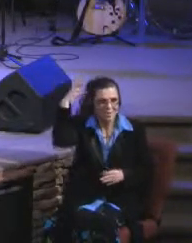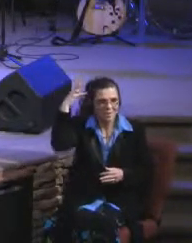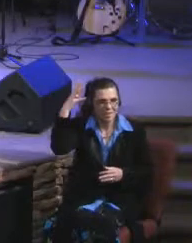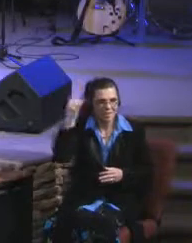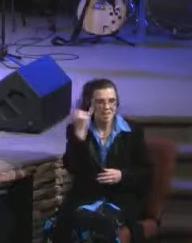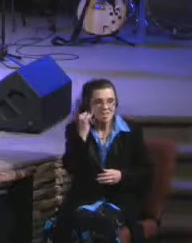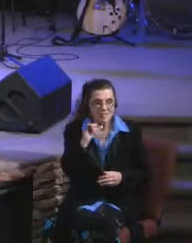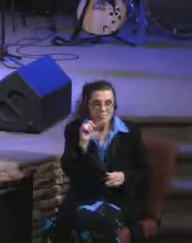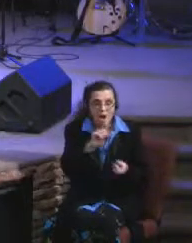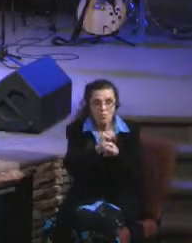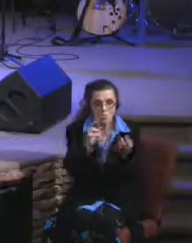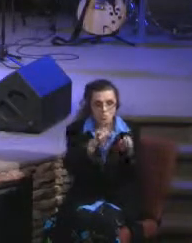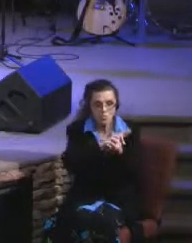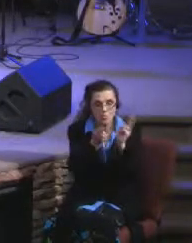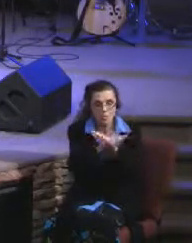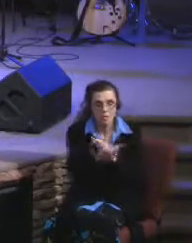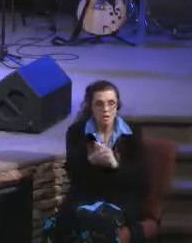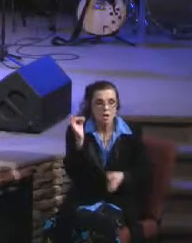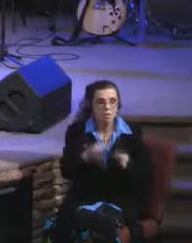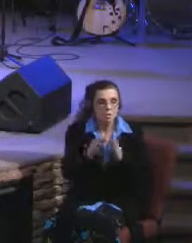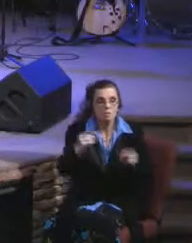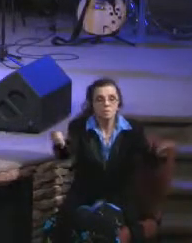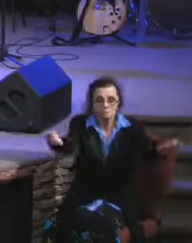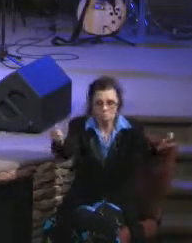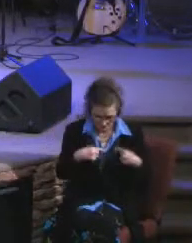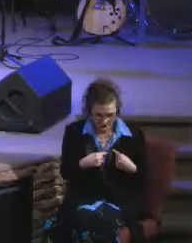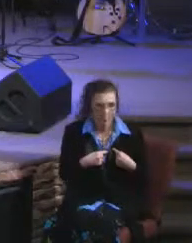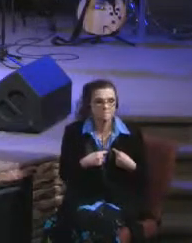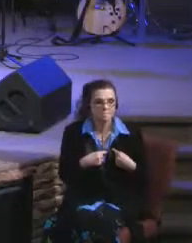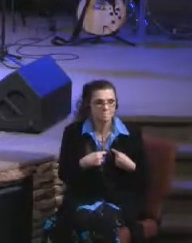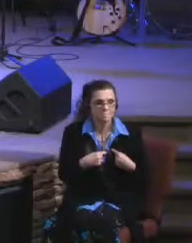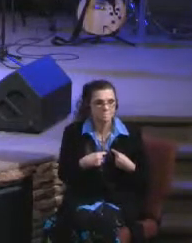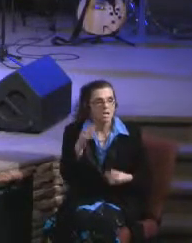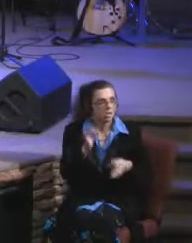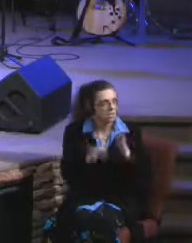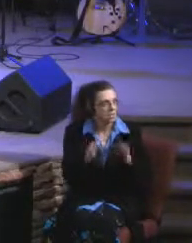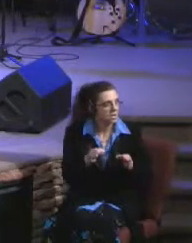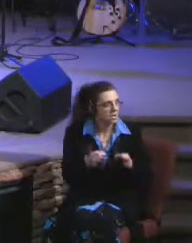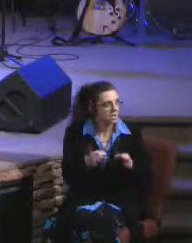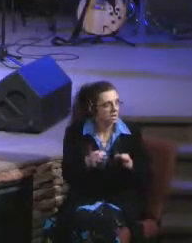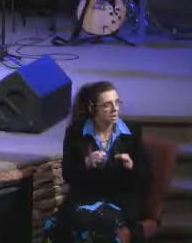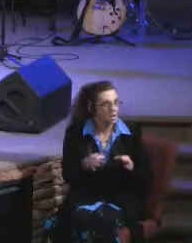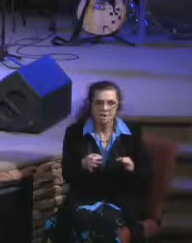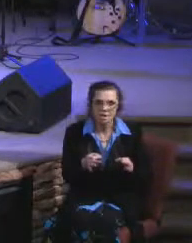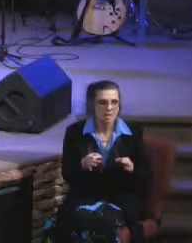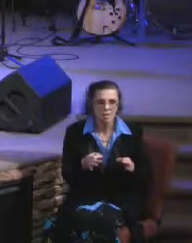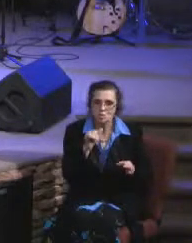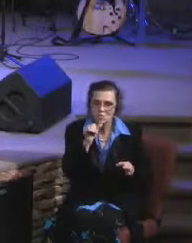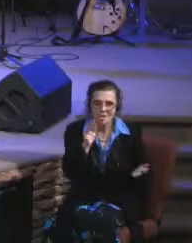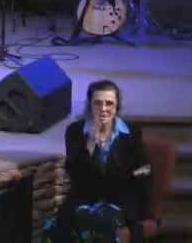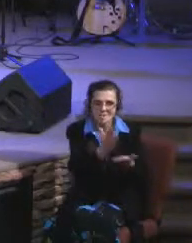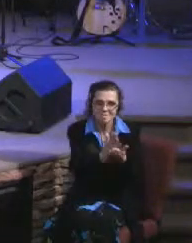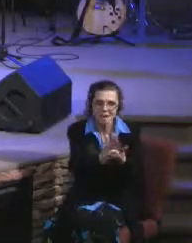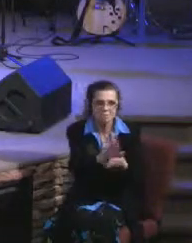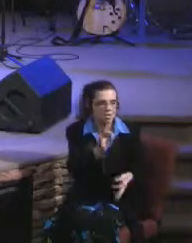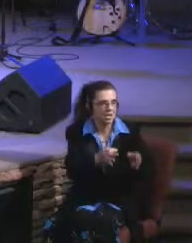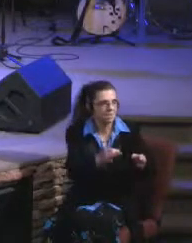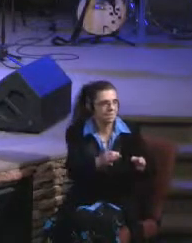If you don't repent, judgment will come. Judgment is inevitable if you don't